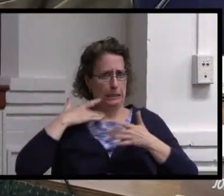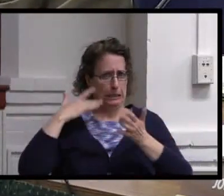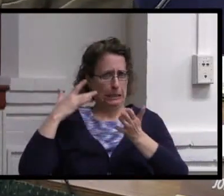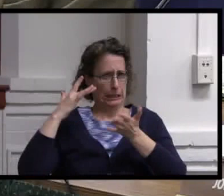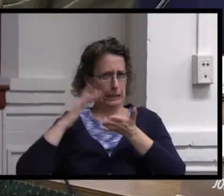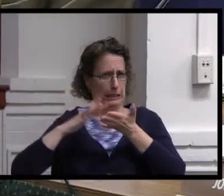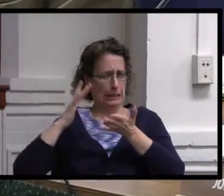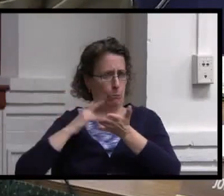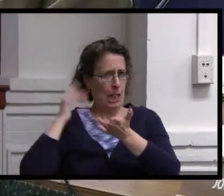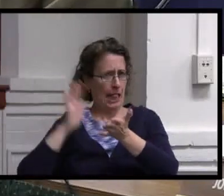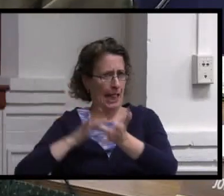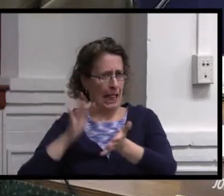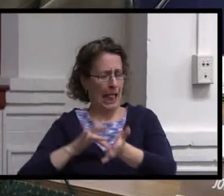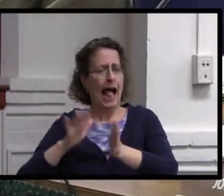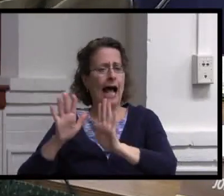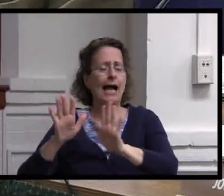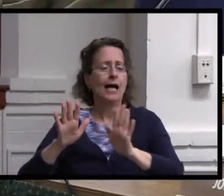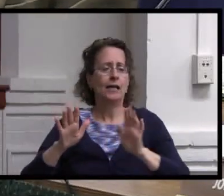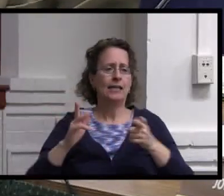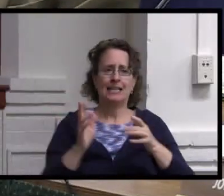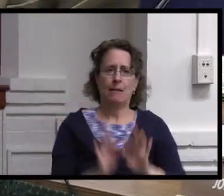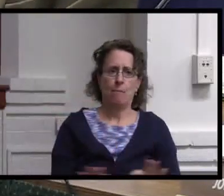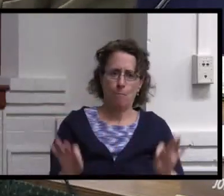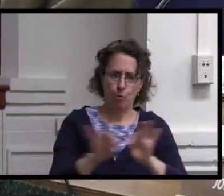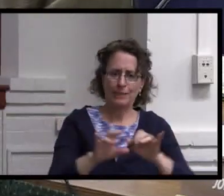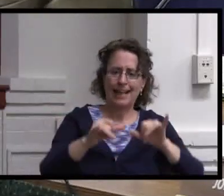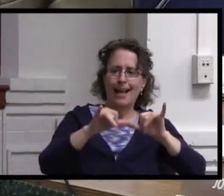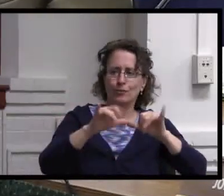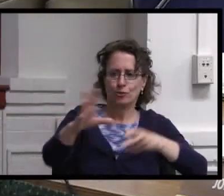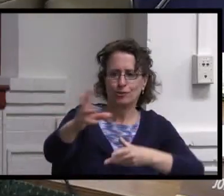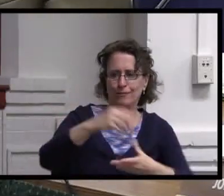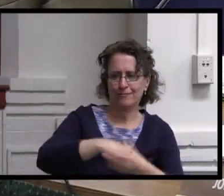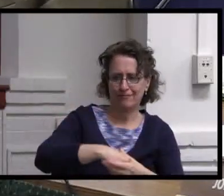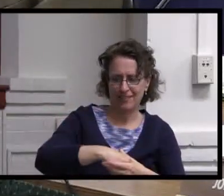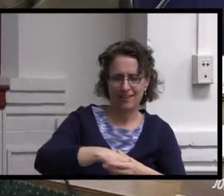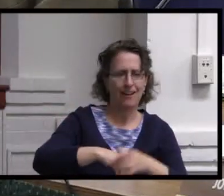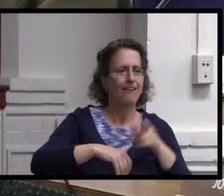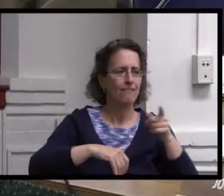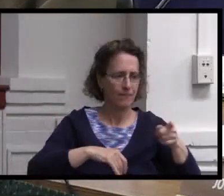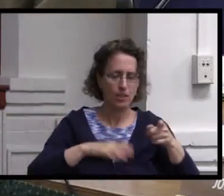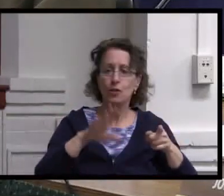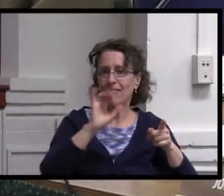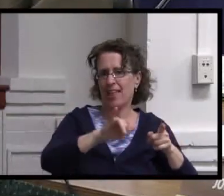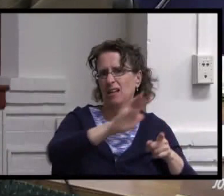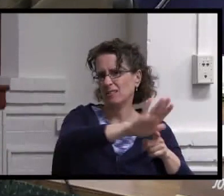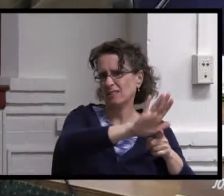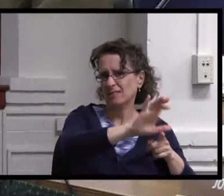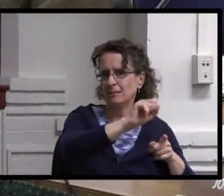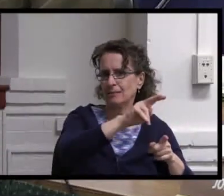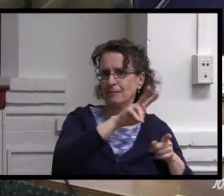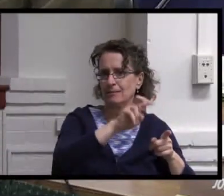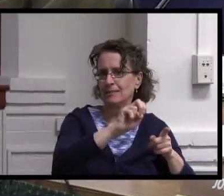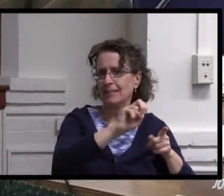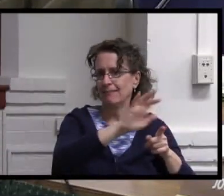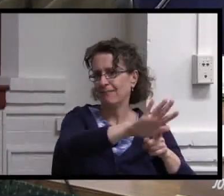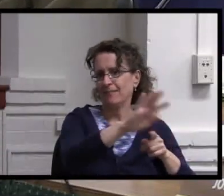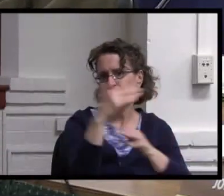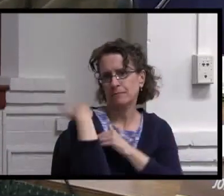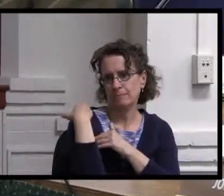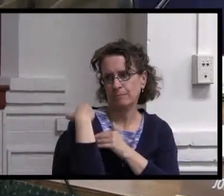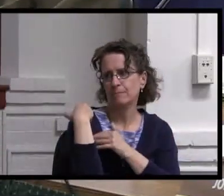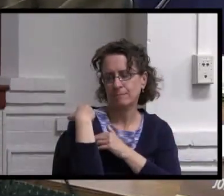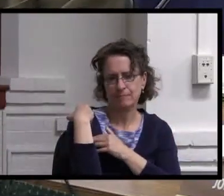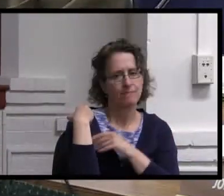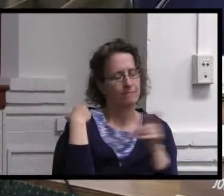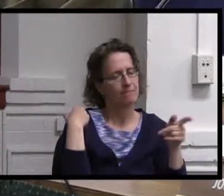between the architect and the contractor and the subcontractors and the contractor and all the different things that go on with successfully executing projects of this scope